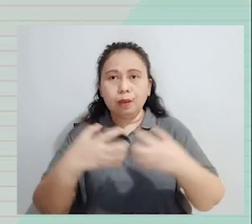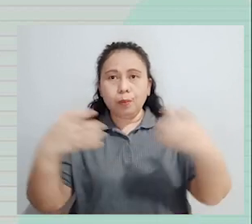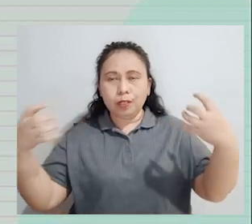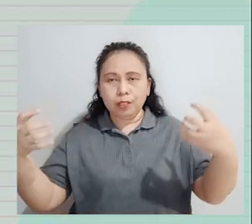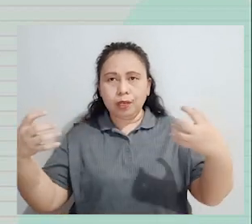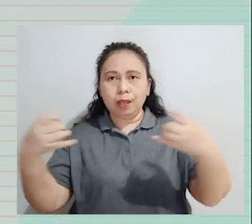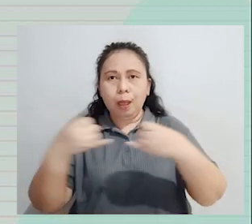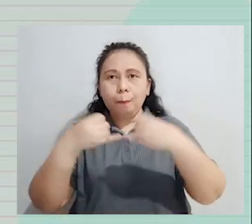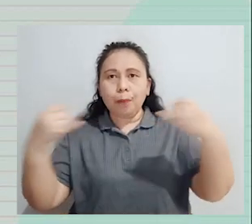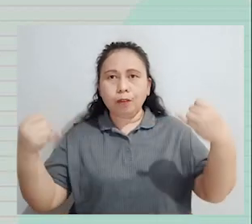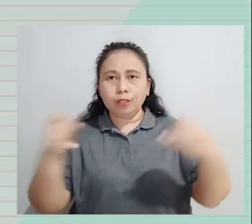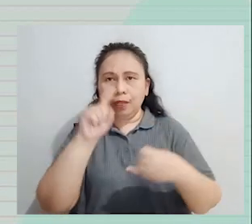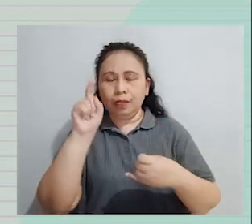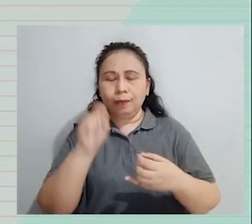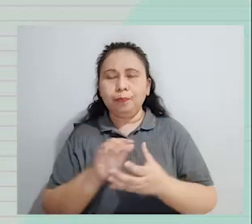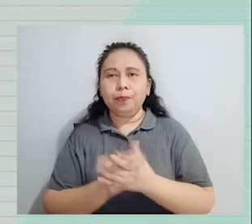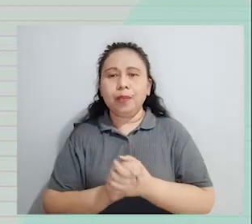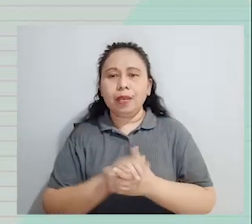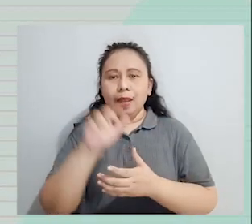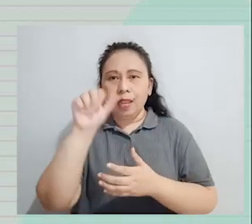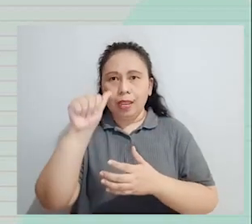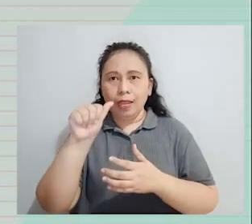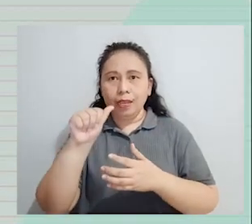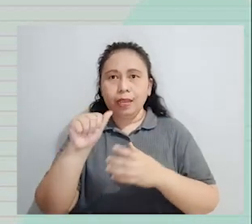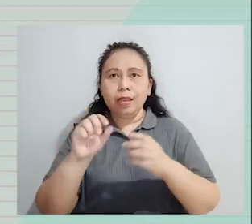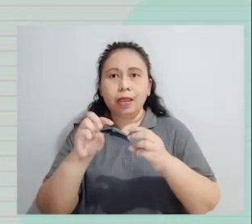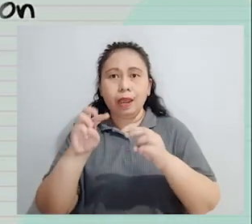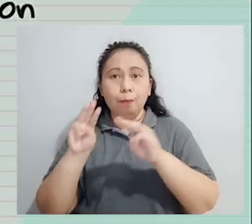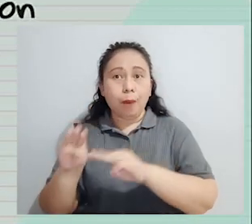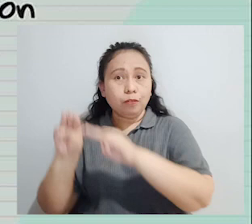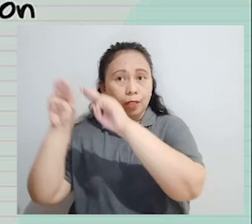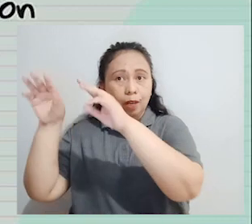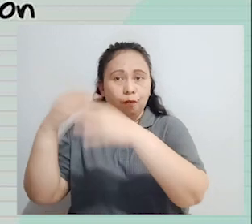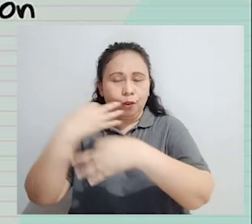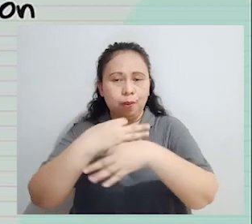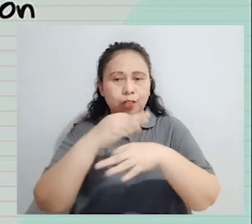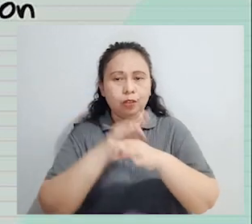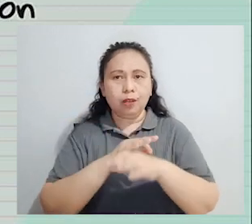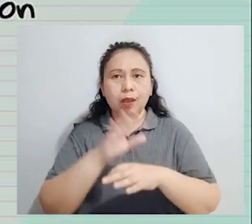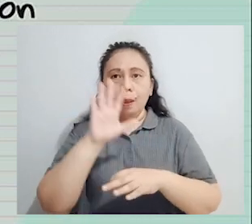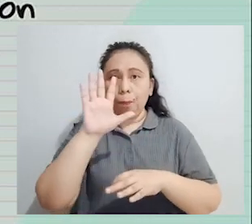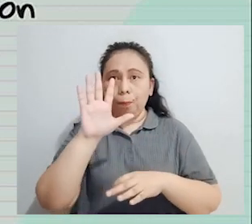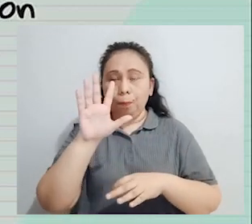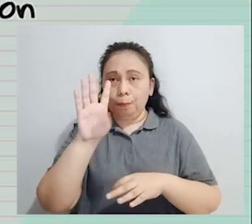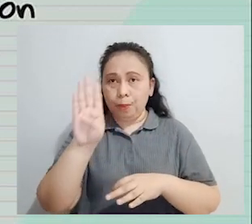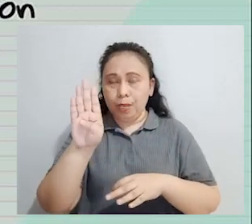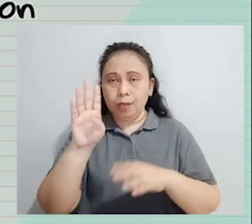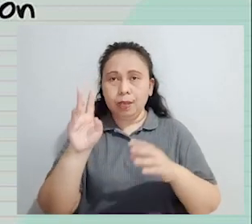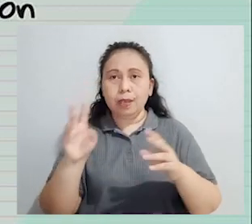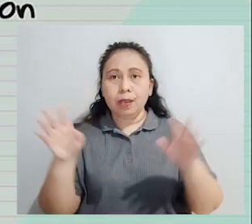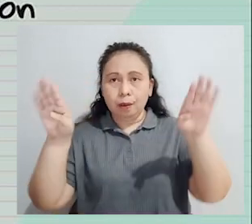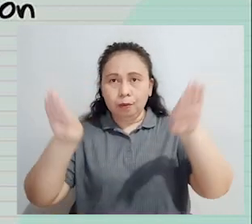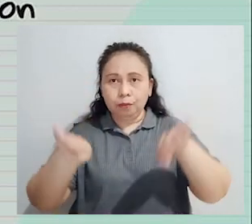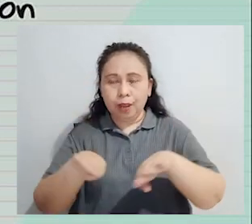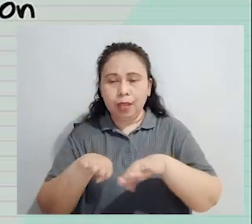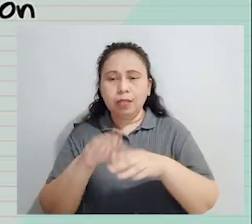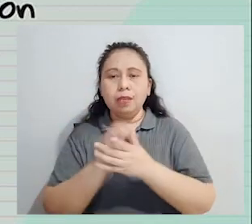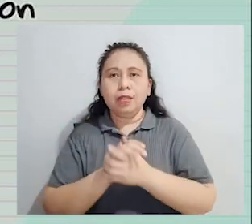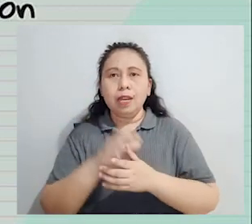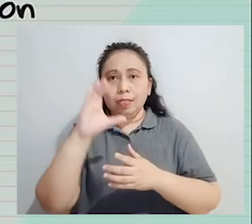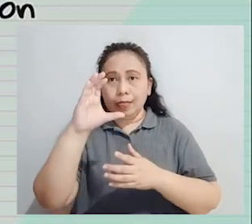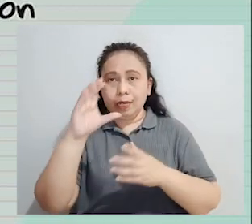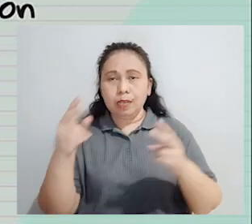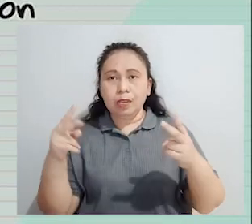boundary? A. Mountain formation. B. Rift valley.